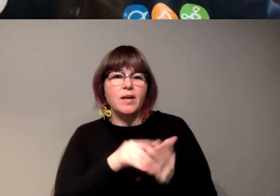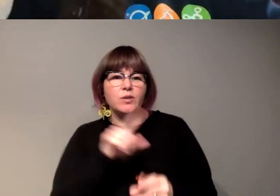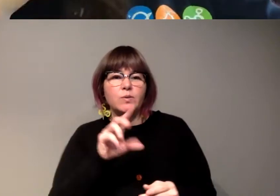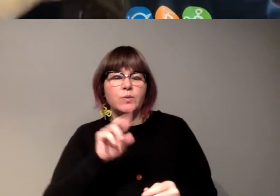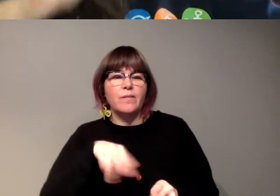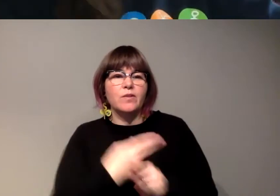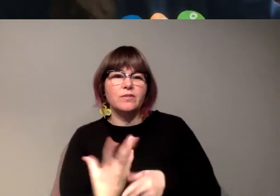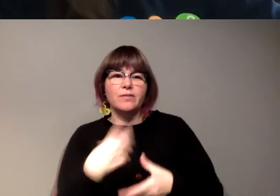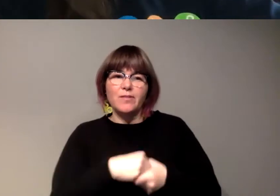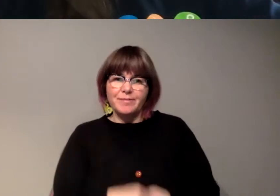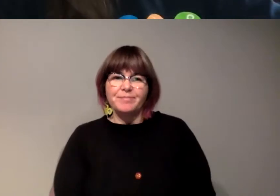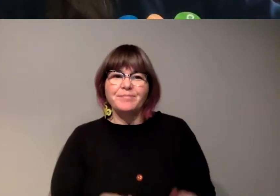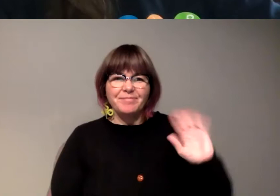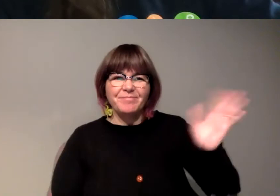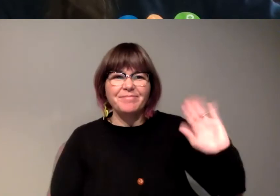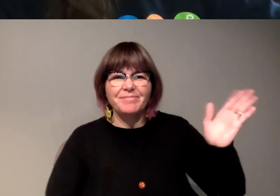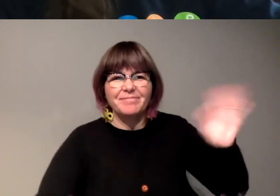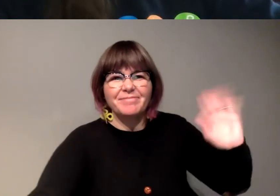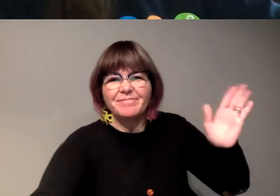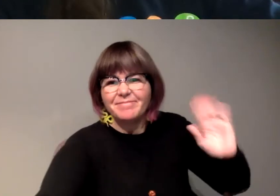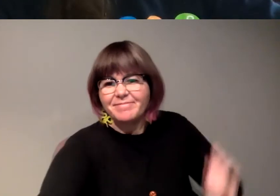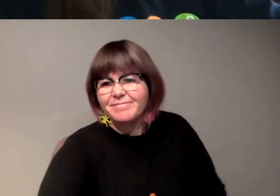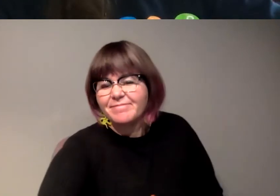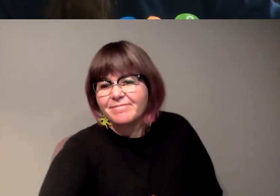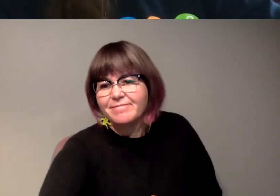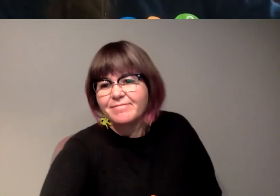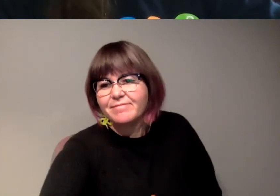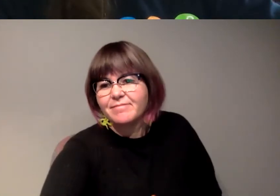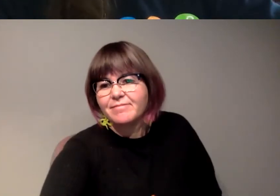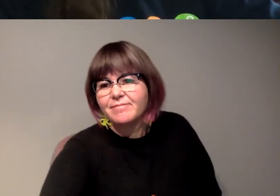folks, for coming. Thank you. Bye. Bye. Bye.